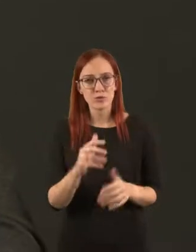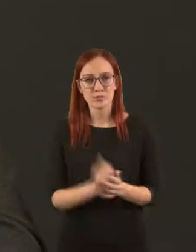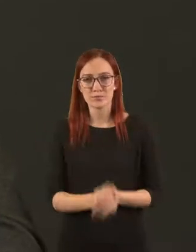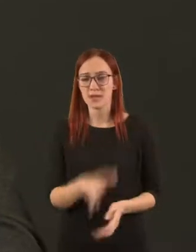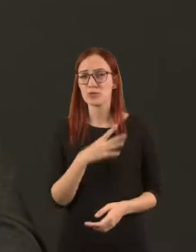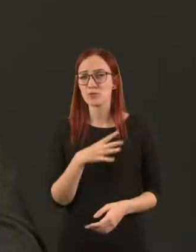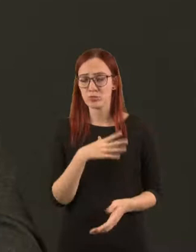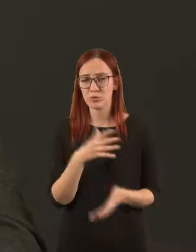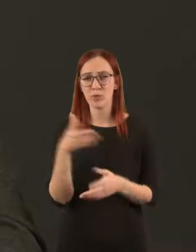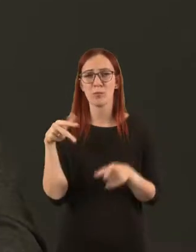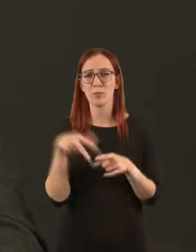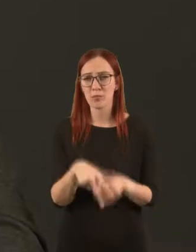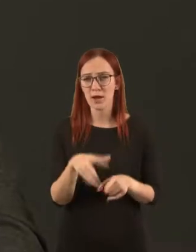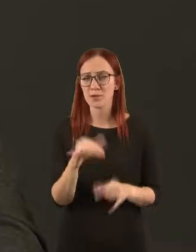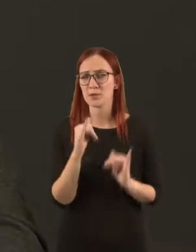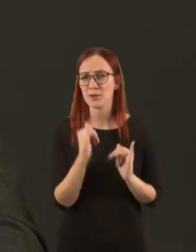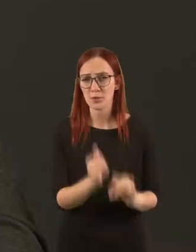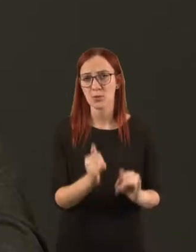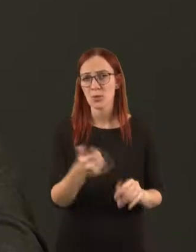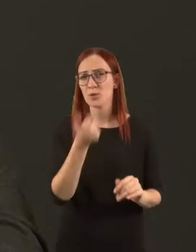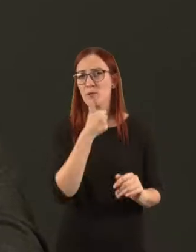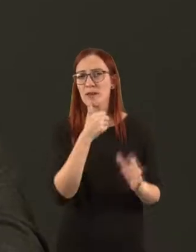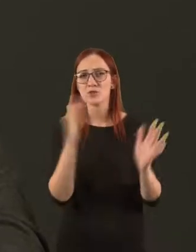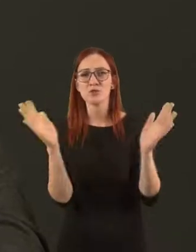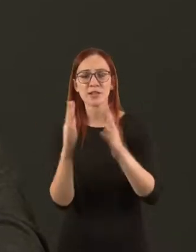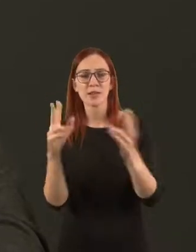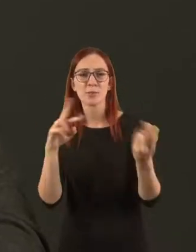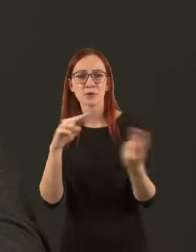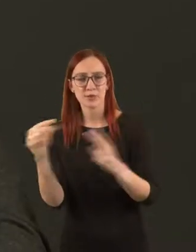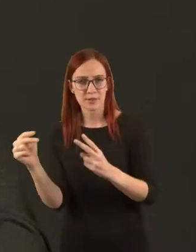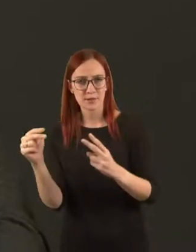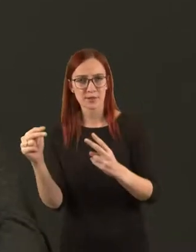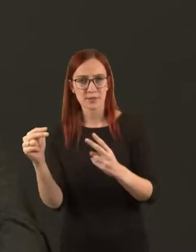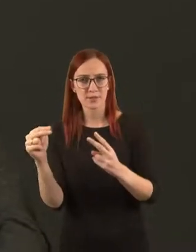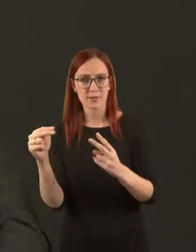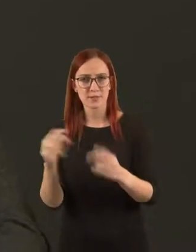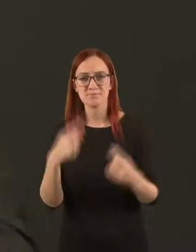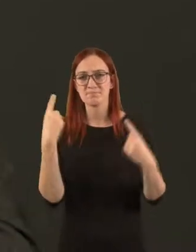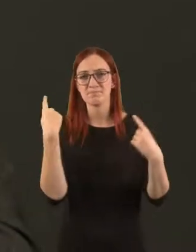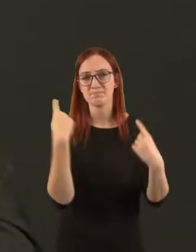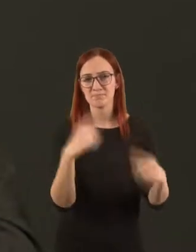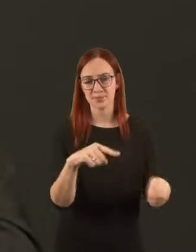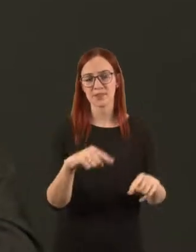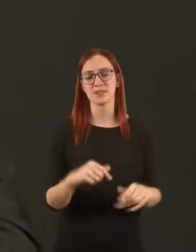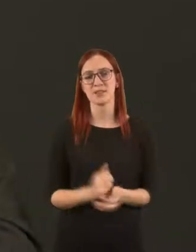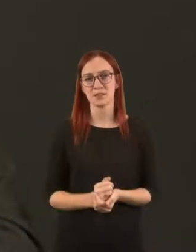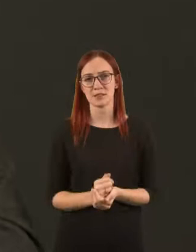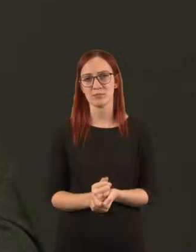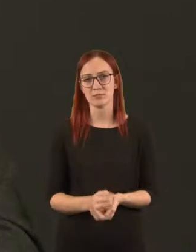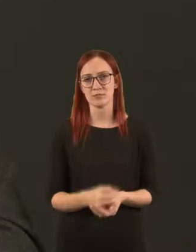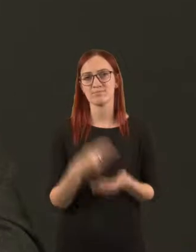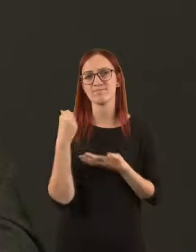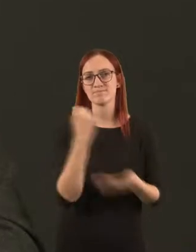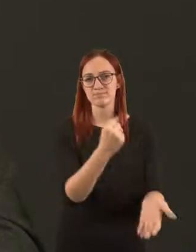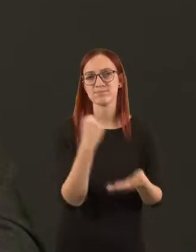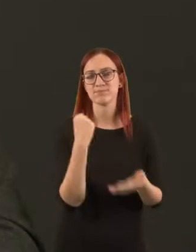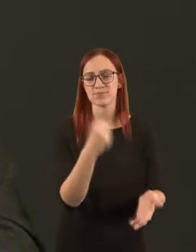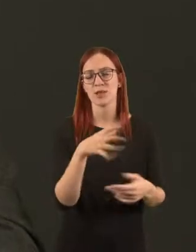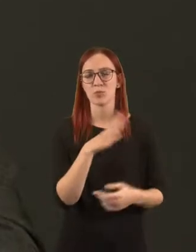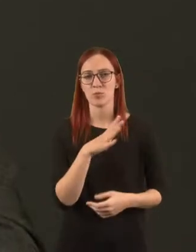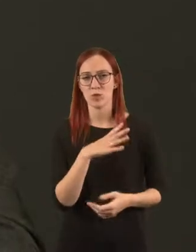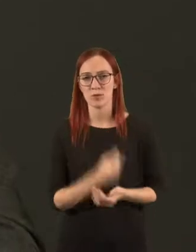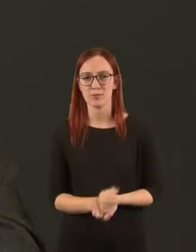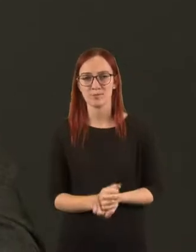Another aspect is earmarking of tax income, because we used to have